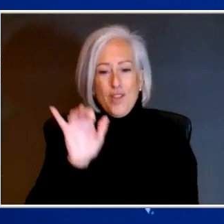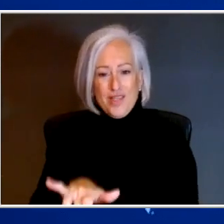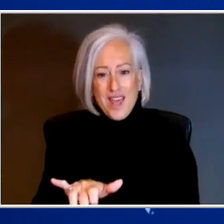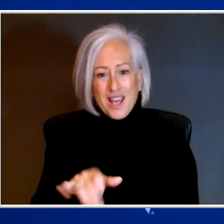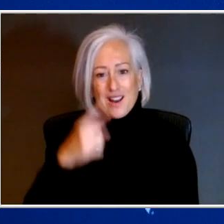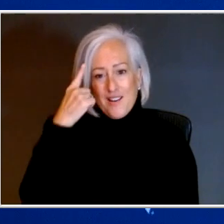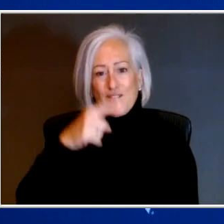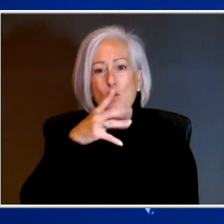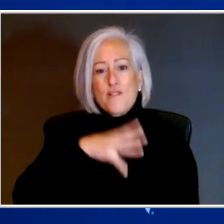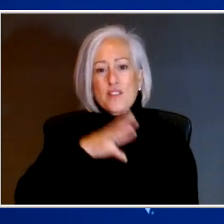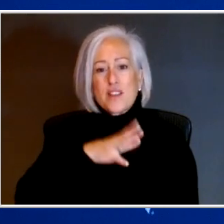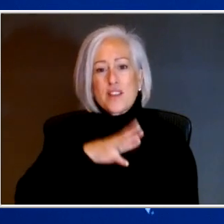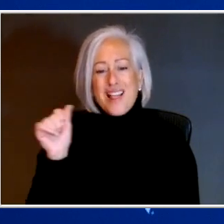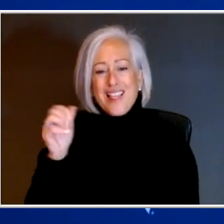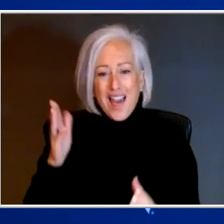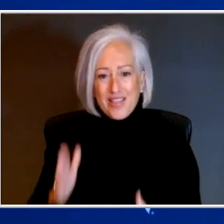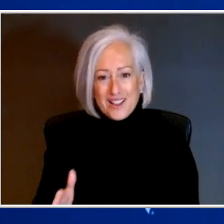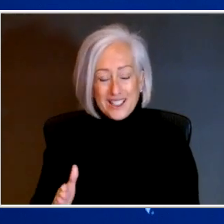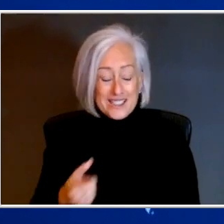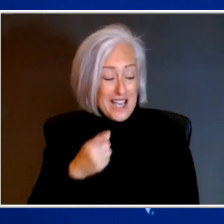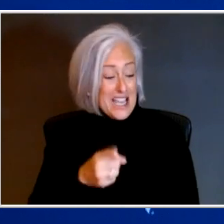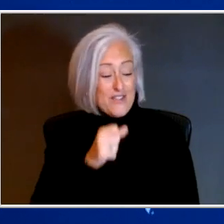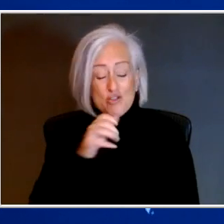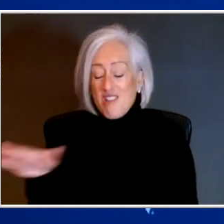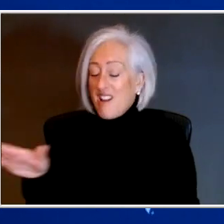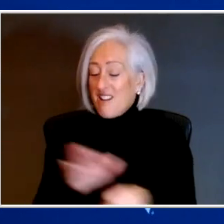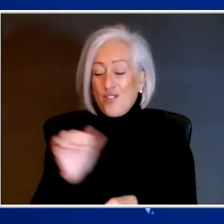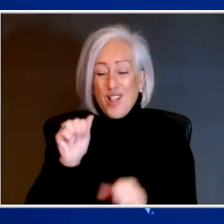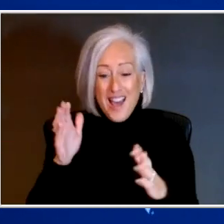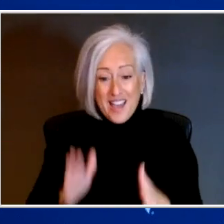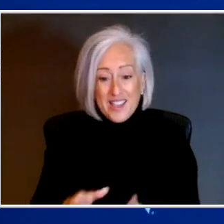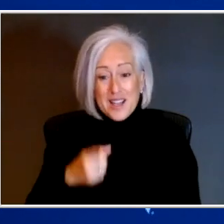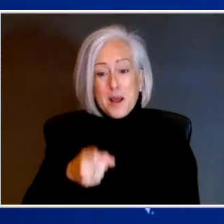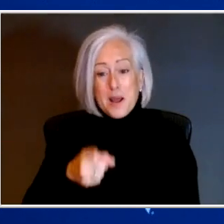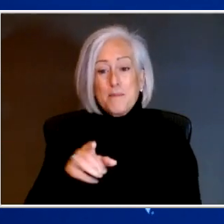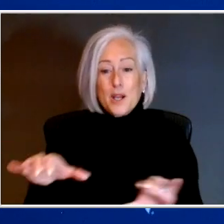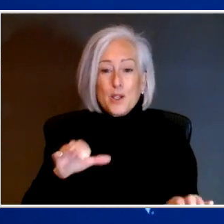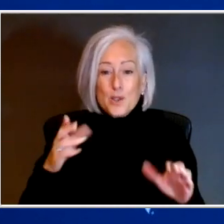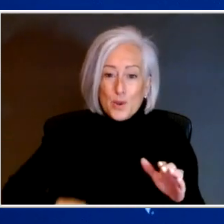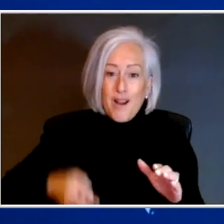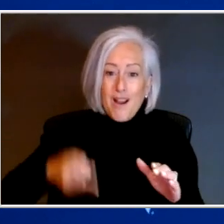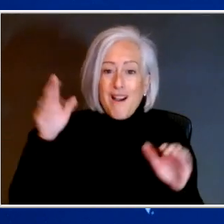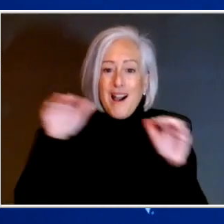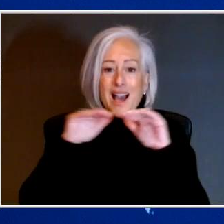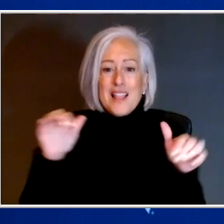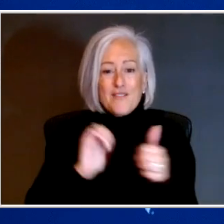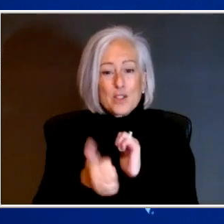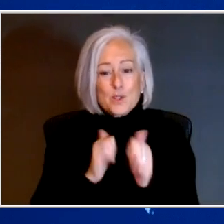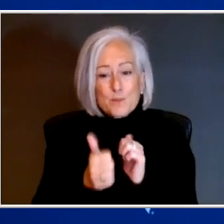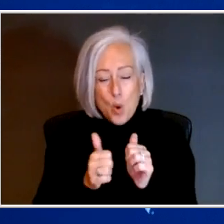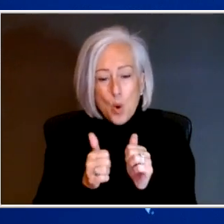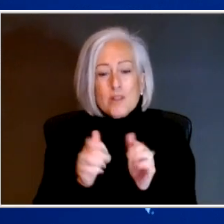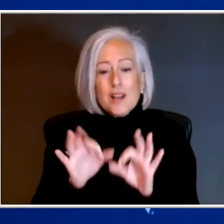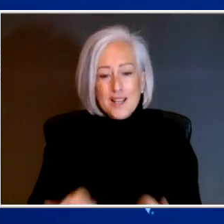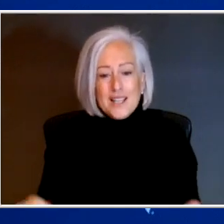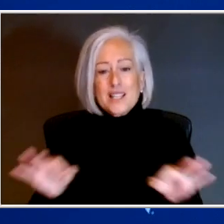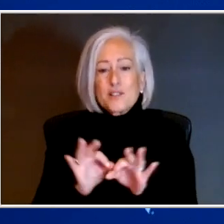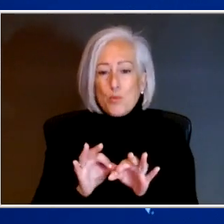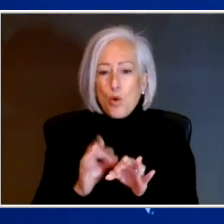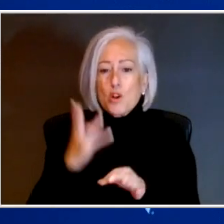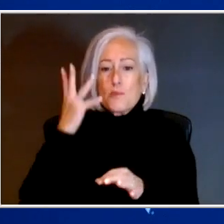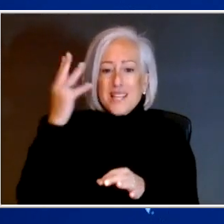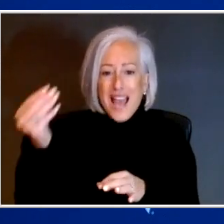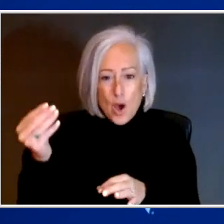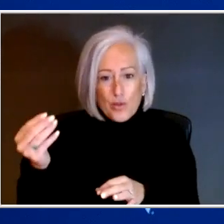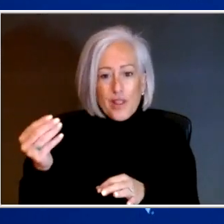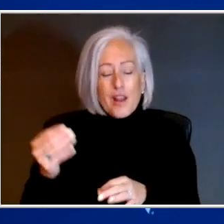athletes. Even if you're not a full athlete participating in high-level sports, it's so important to be out there recreational, to be